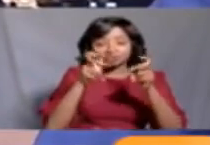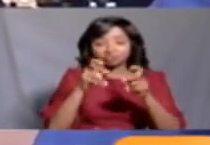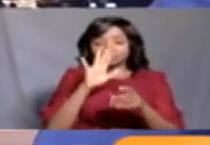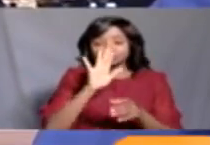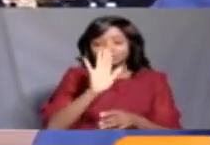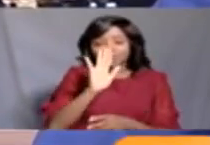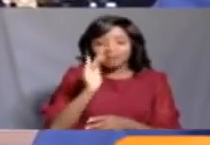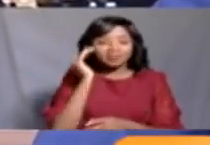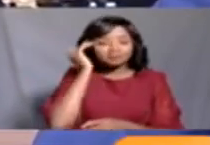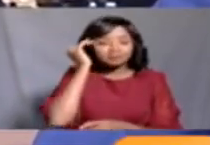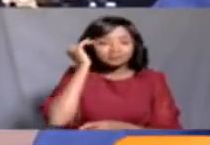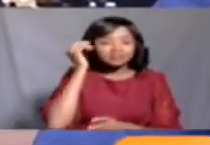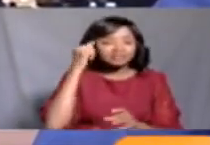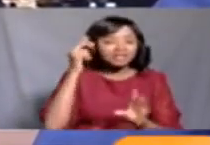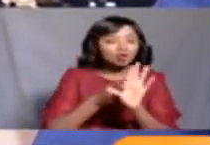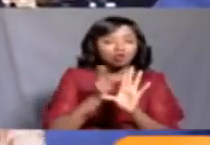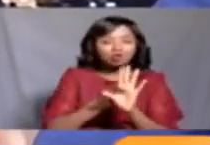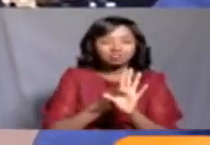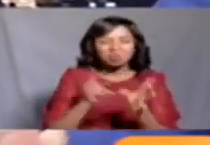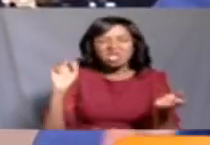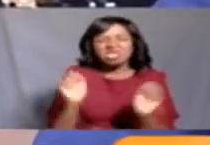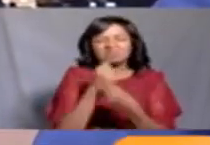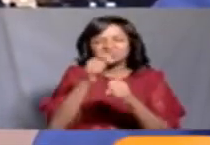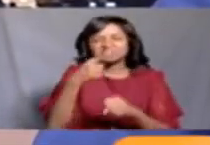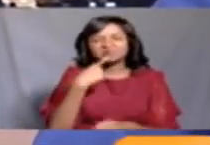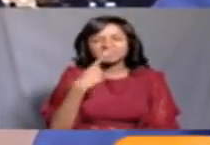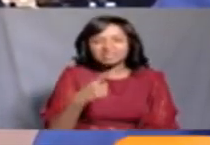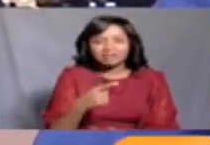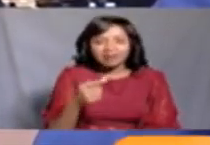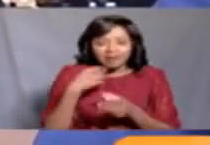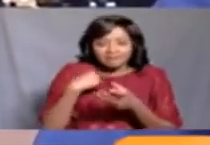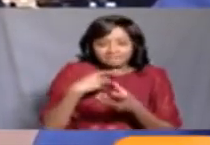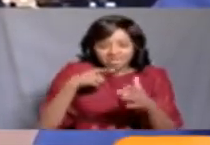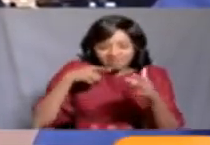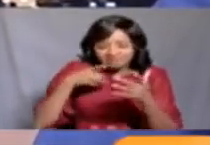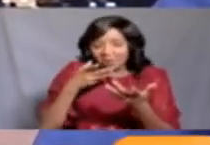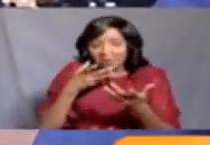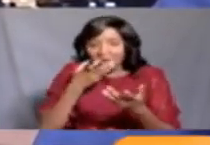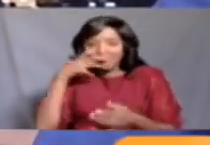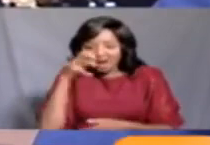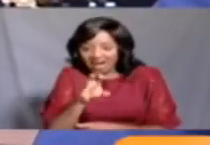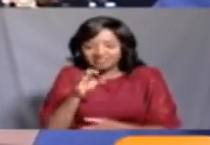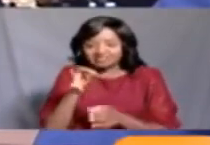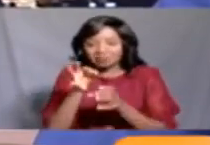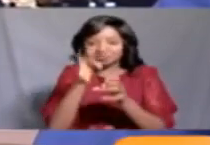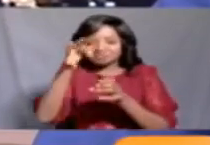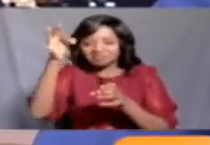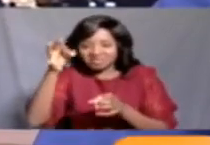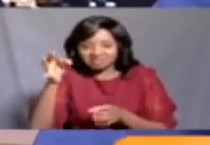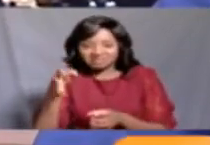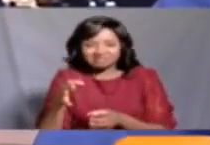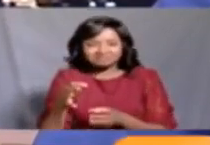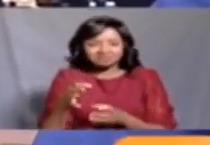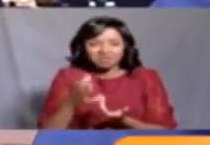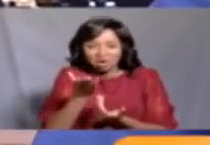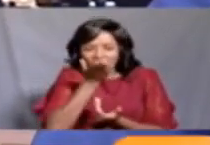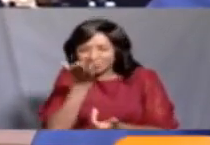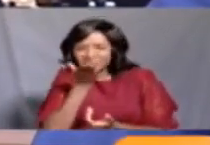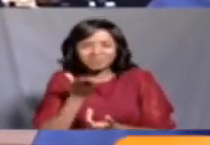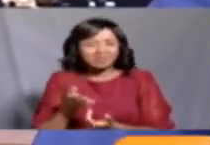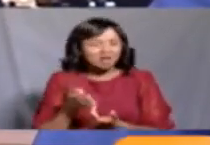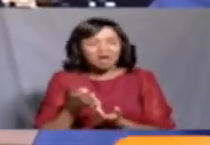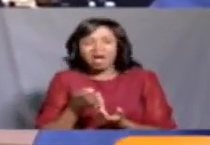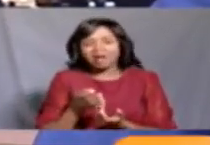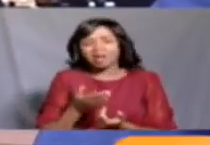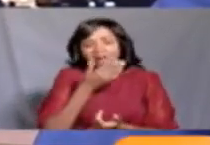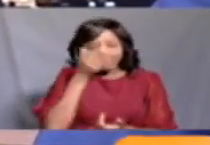aspect. You can't address it spiritually, but at the same time, why not seek professional or